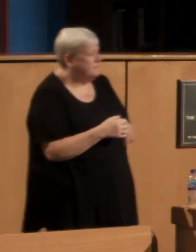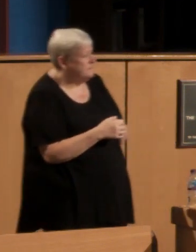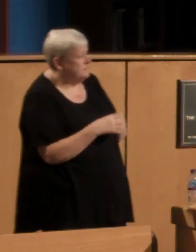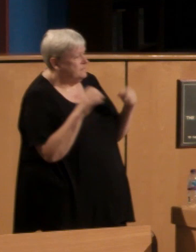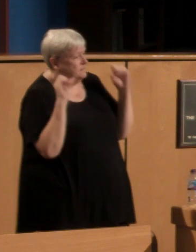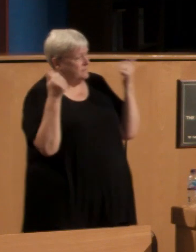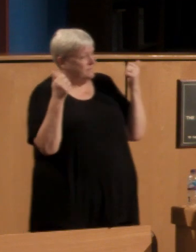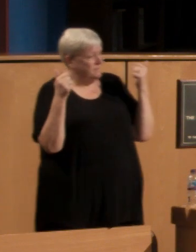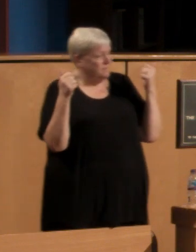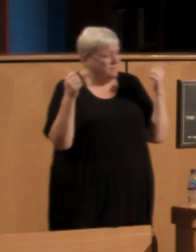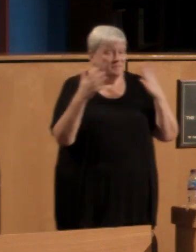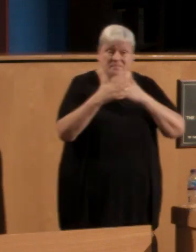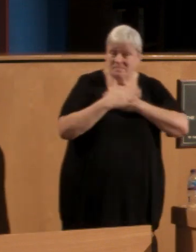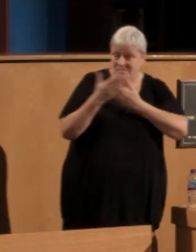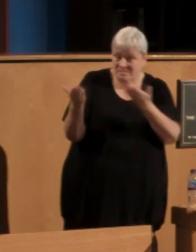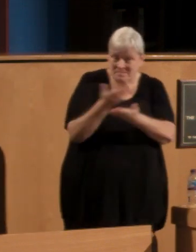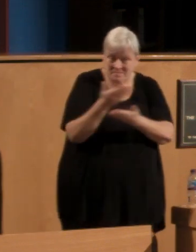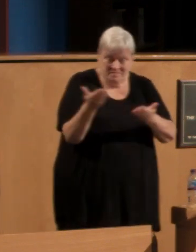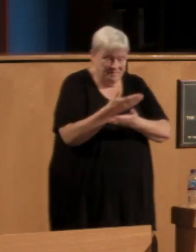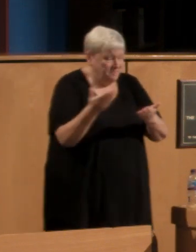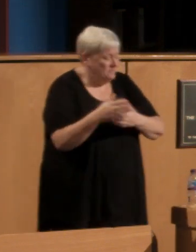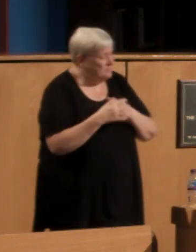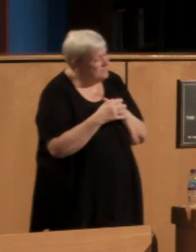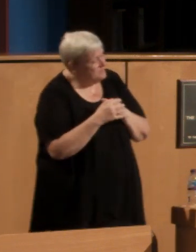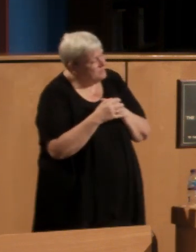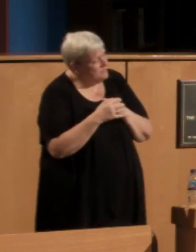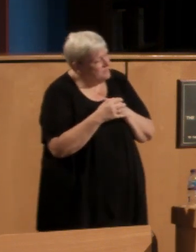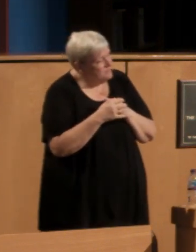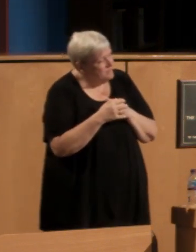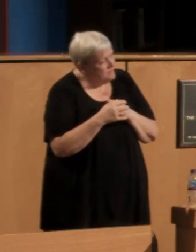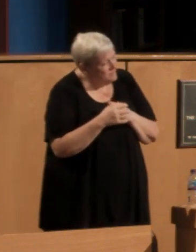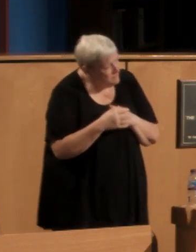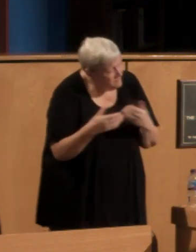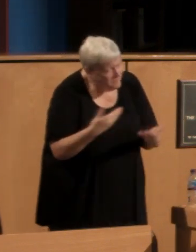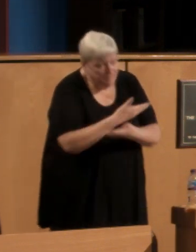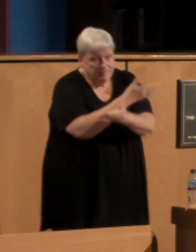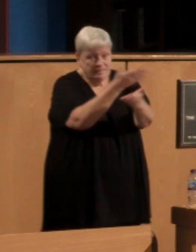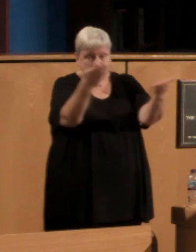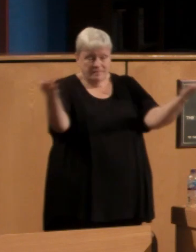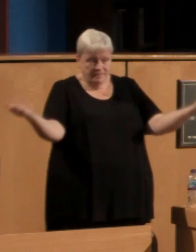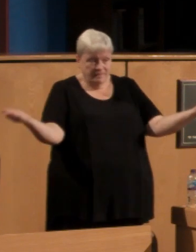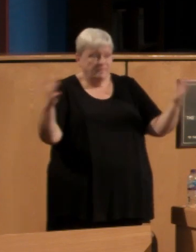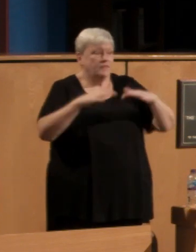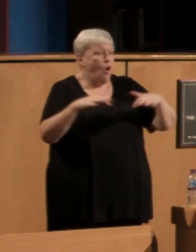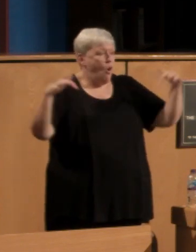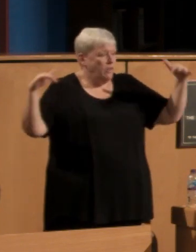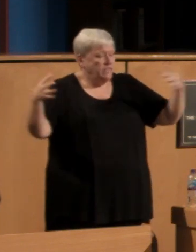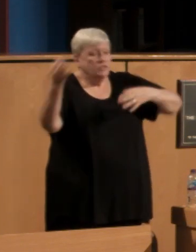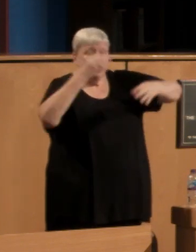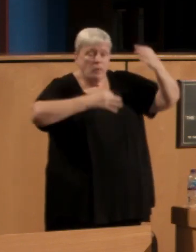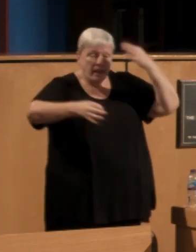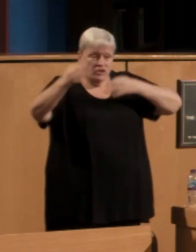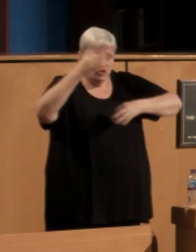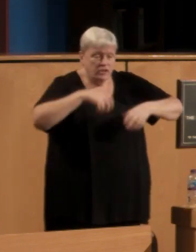Great. I'm loving this discussion part. But with that, I would like to open the floor to you, our audience. You'll see that you